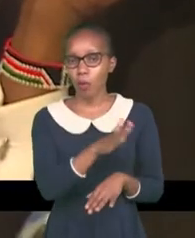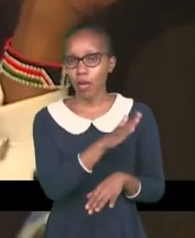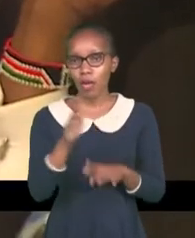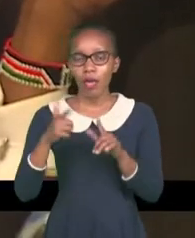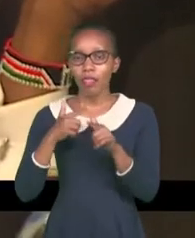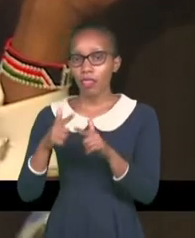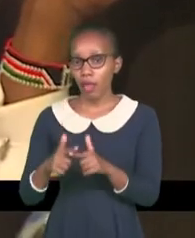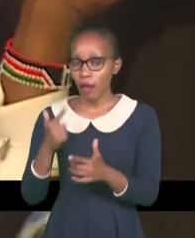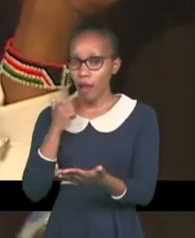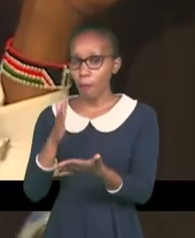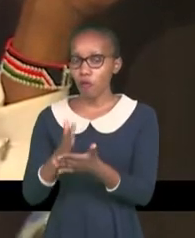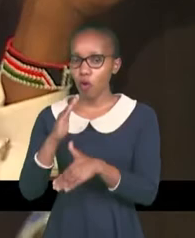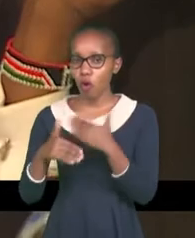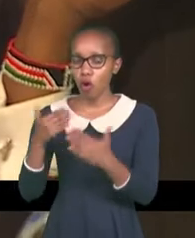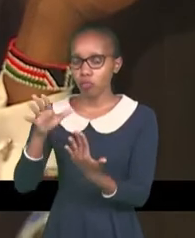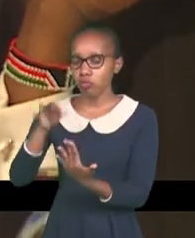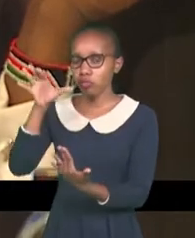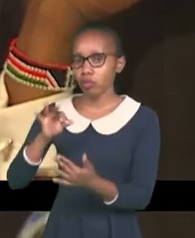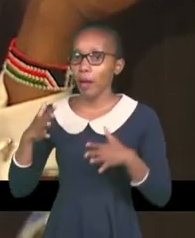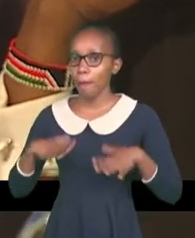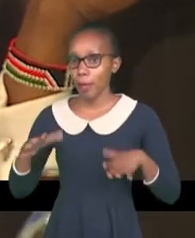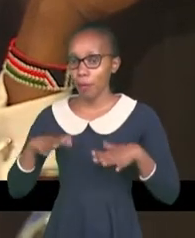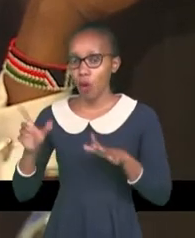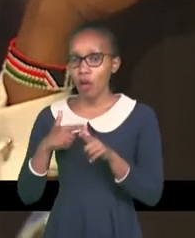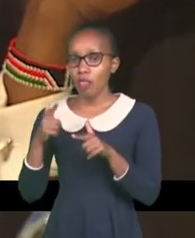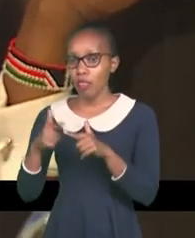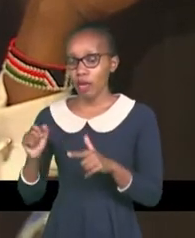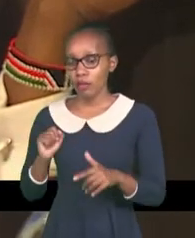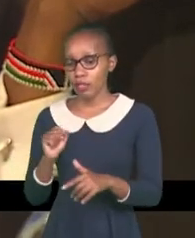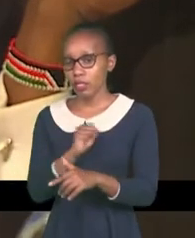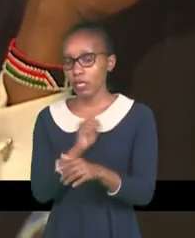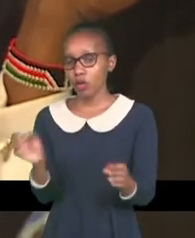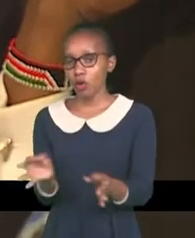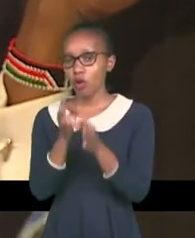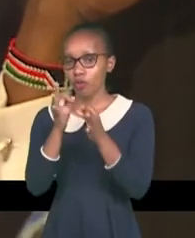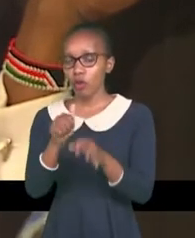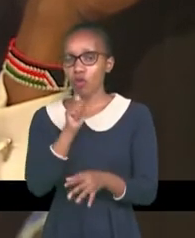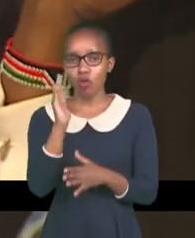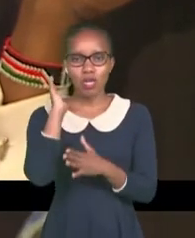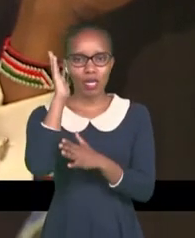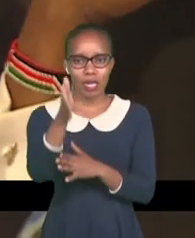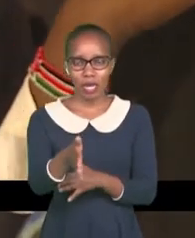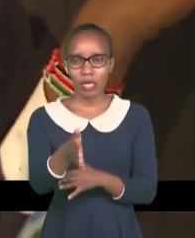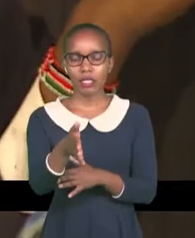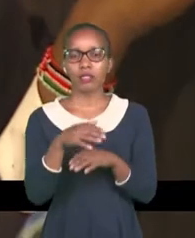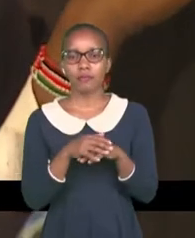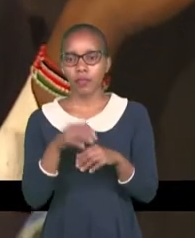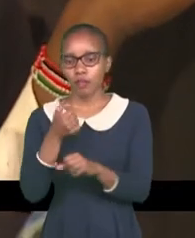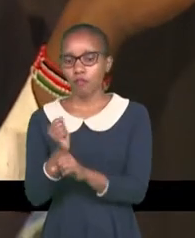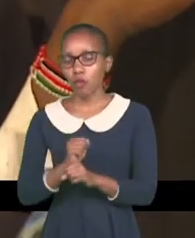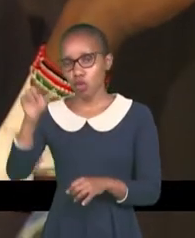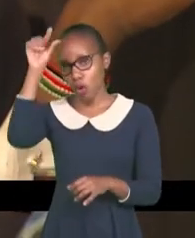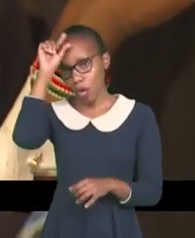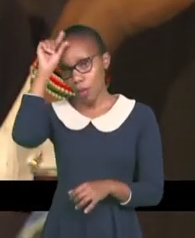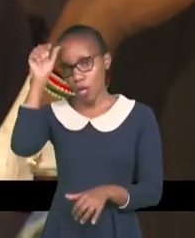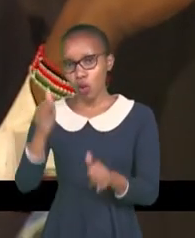that approvals of all nominees for appointments to state offices not directly related to the formation of government and